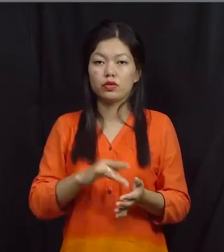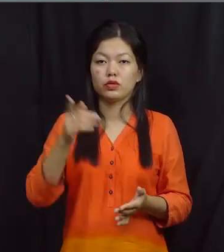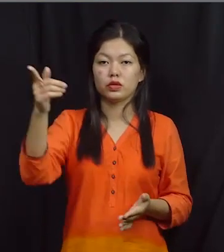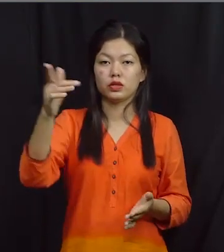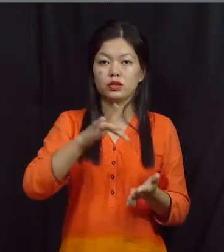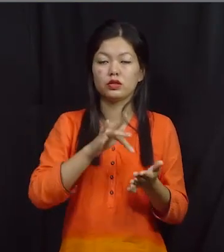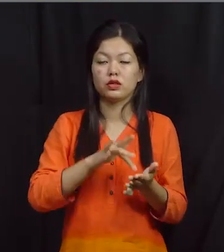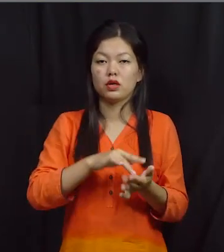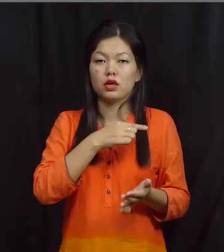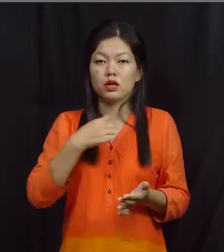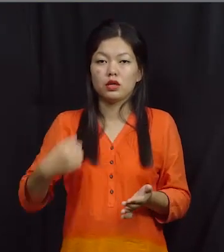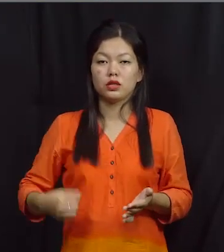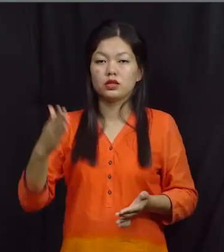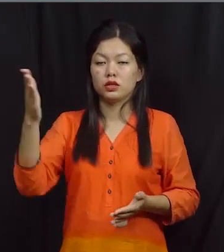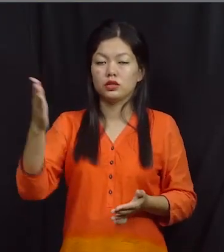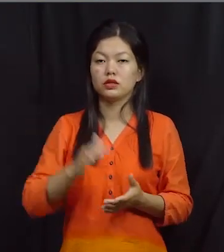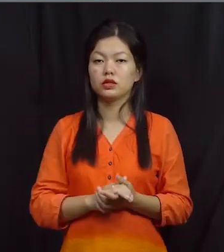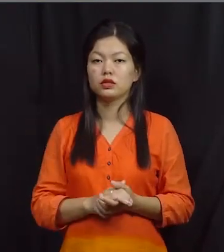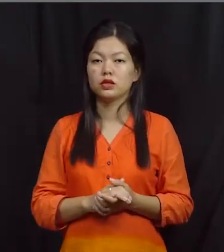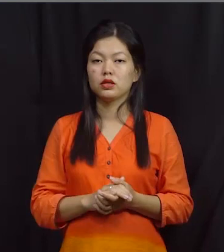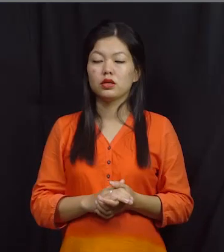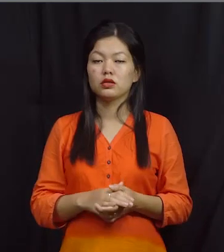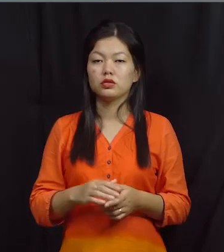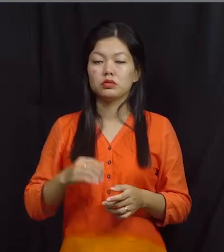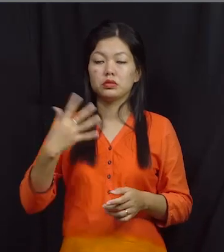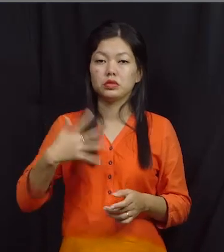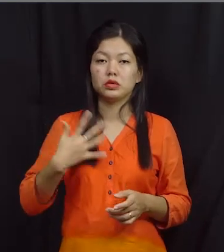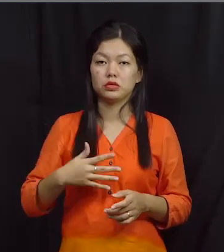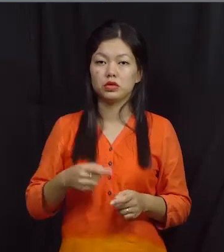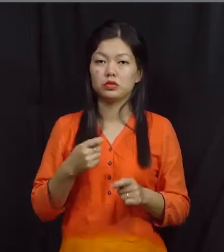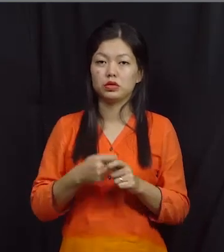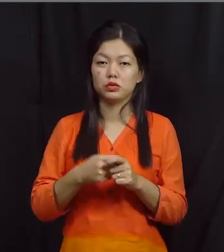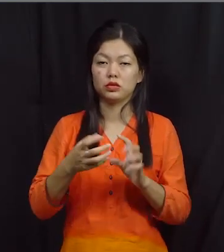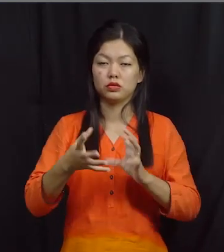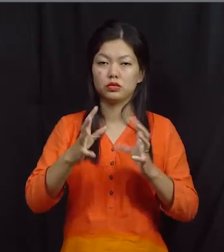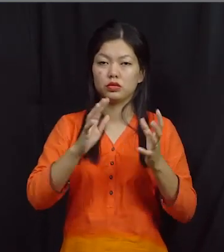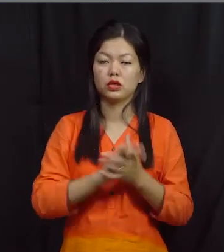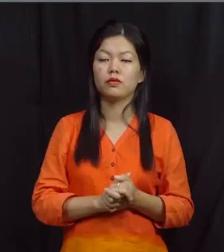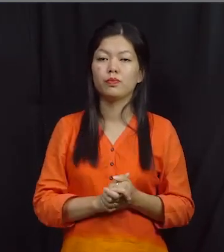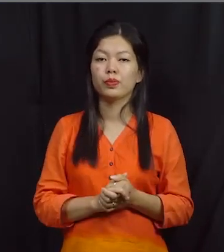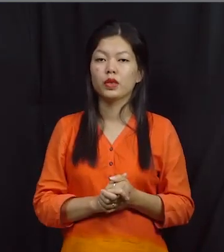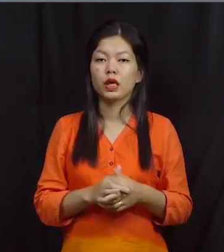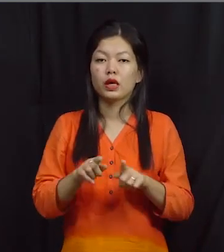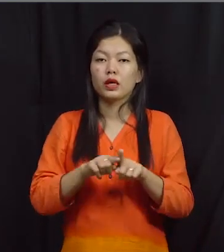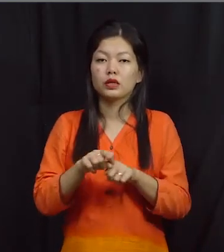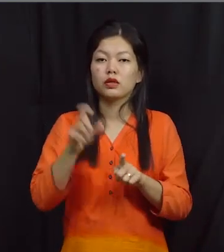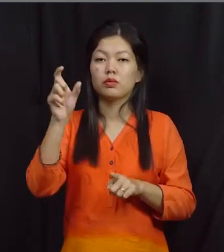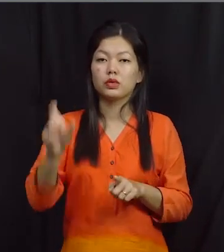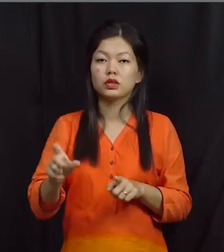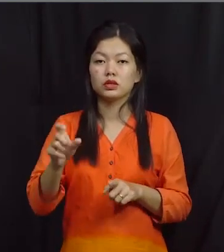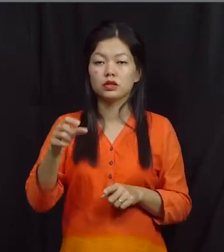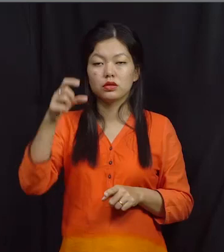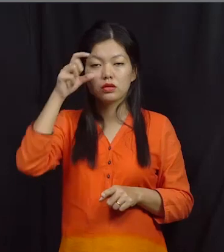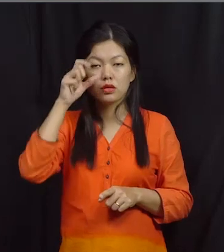to social efficiency. Okay, and then Mahatma Gandhi also talks about social efficiency. By, you know,